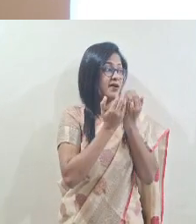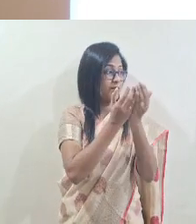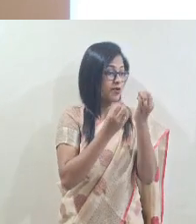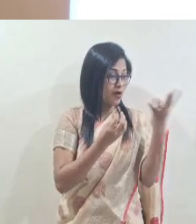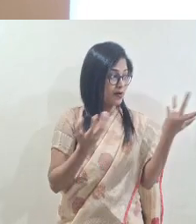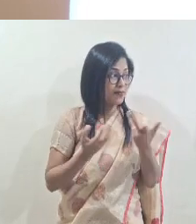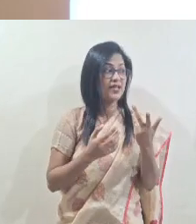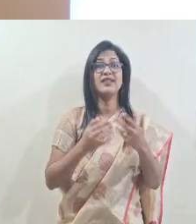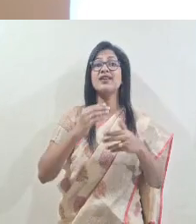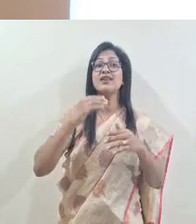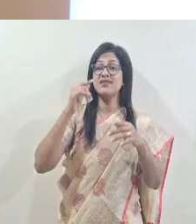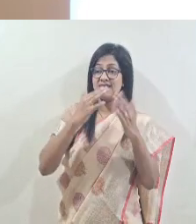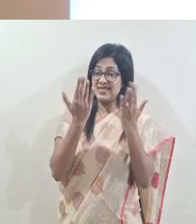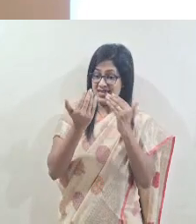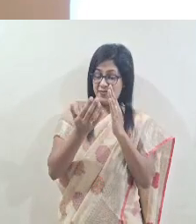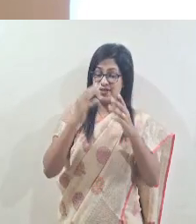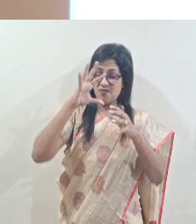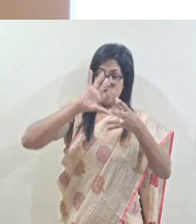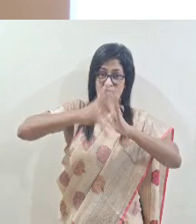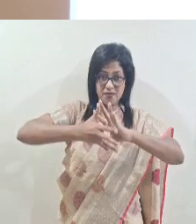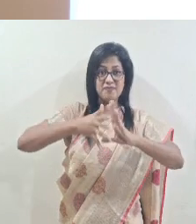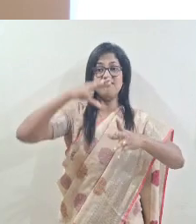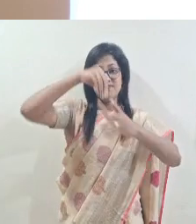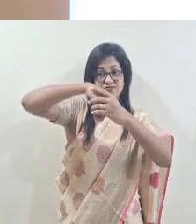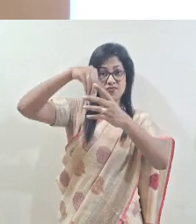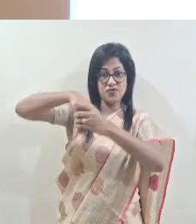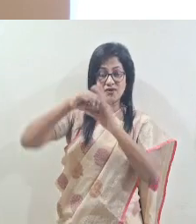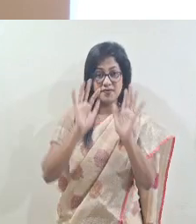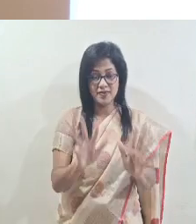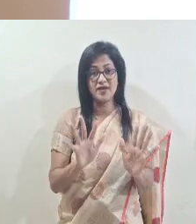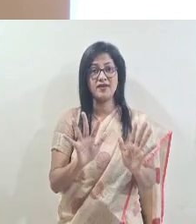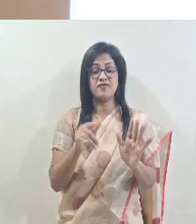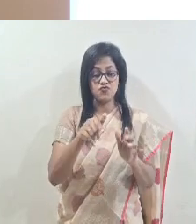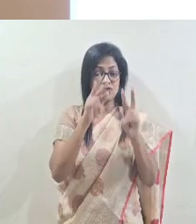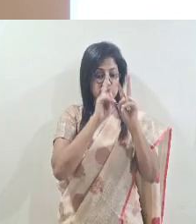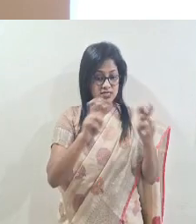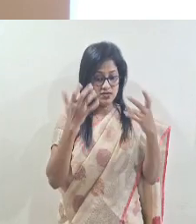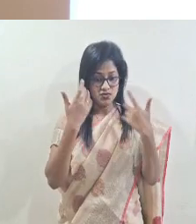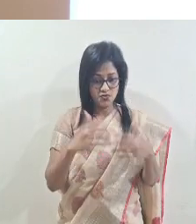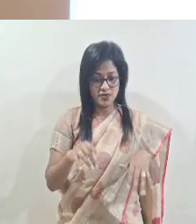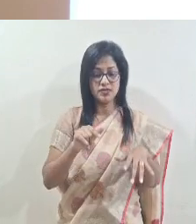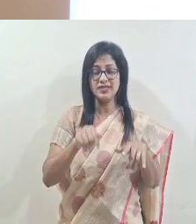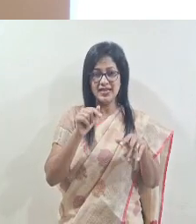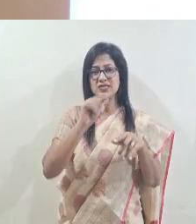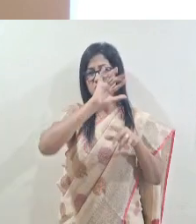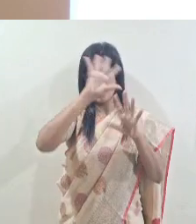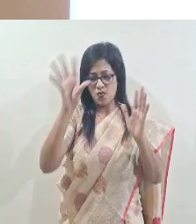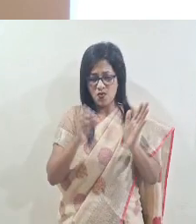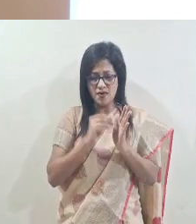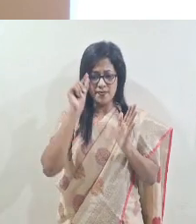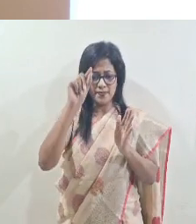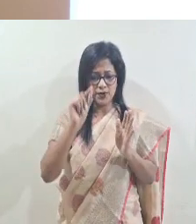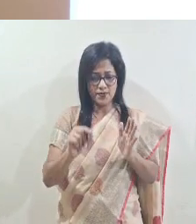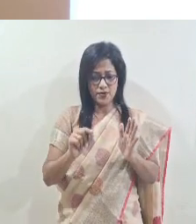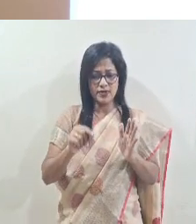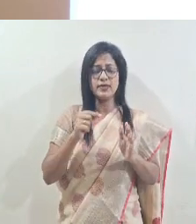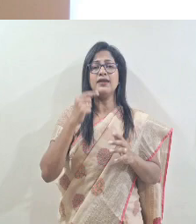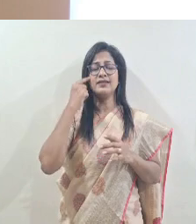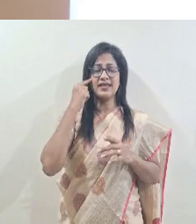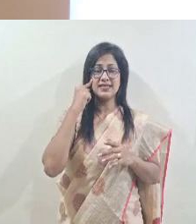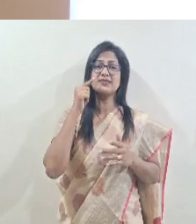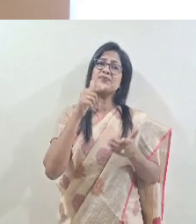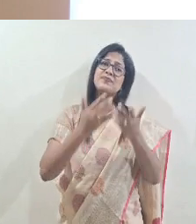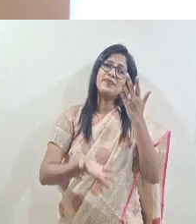Are there any capacity augmentation program for the current dry port which you have studied? I think all these are points which probably could